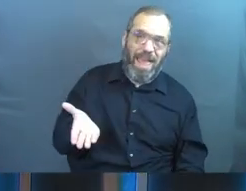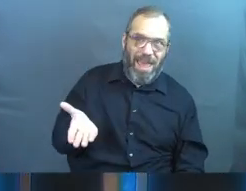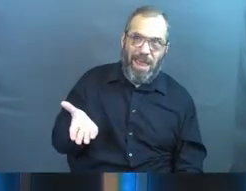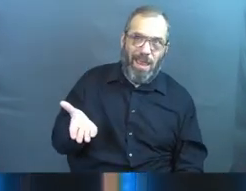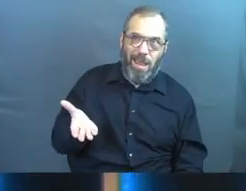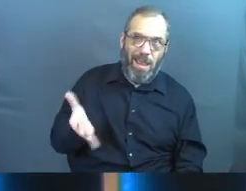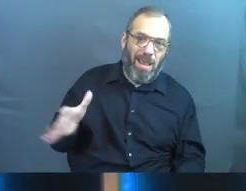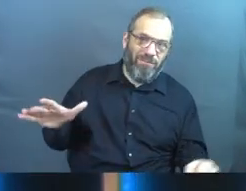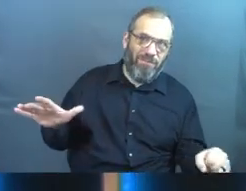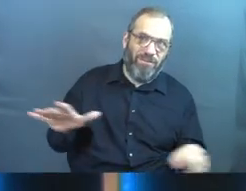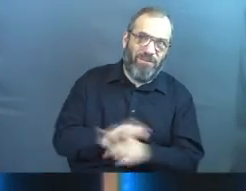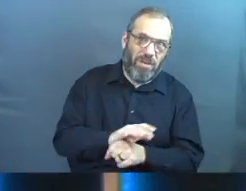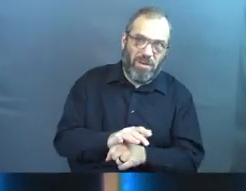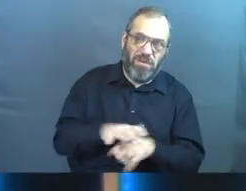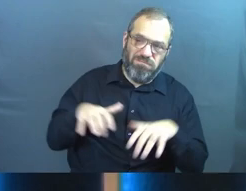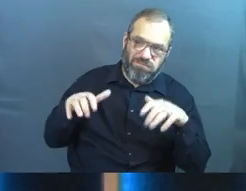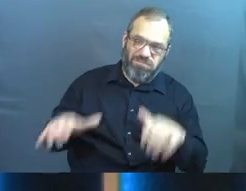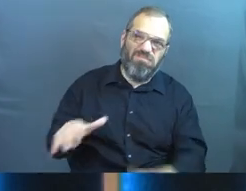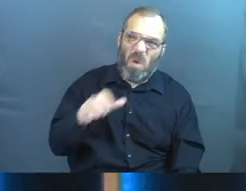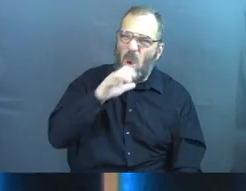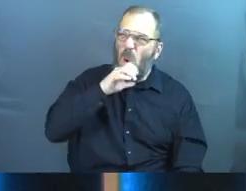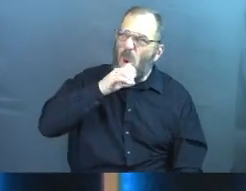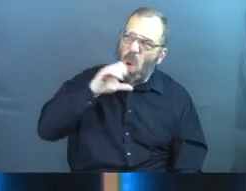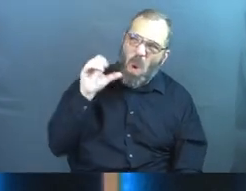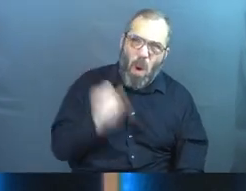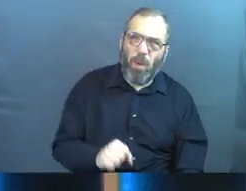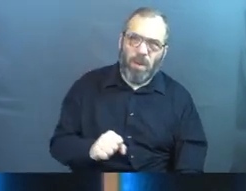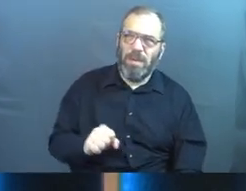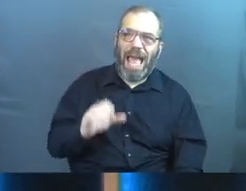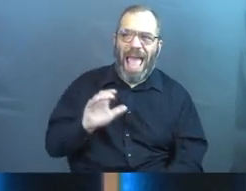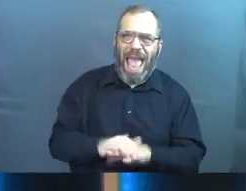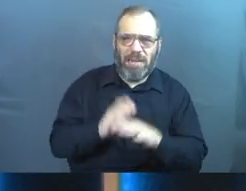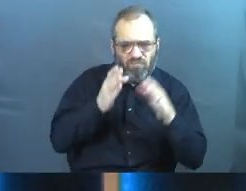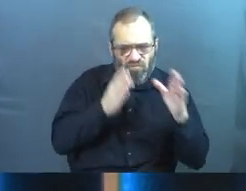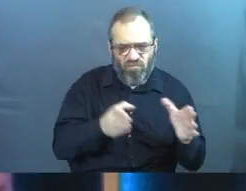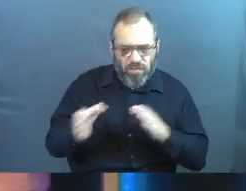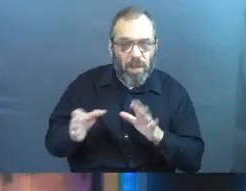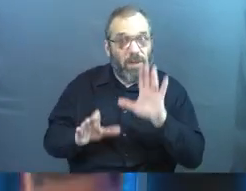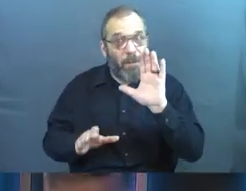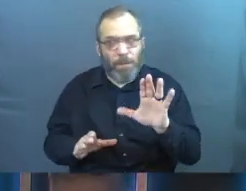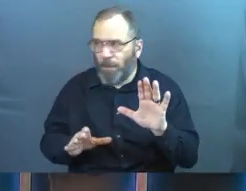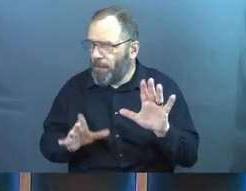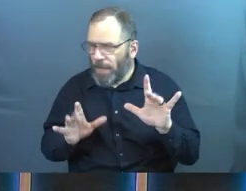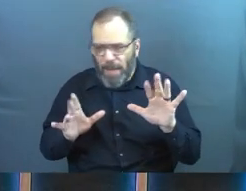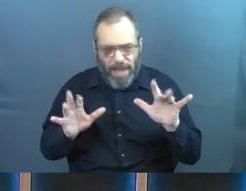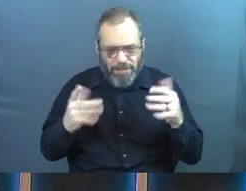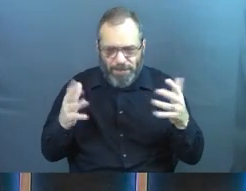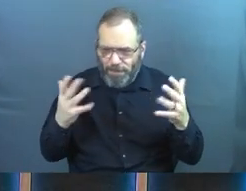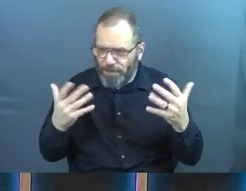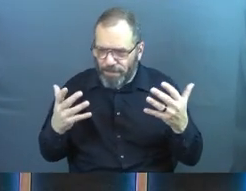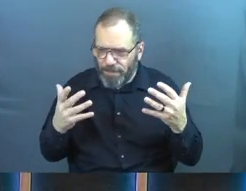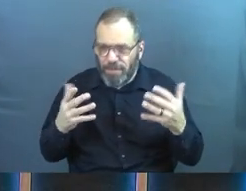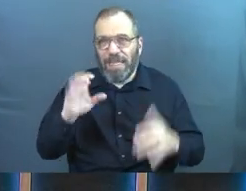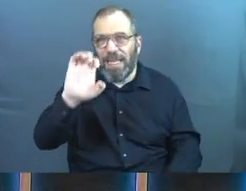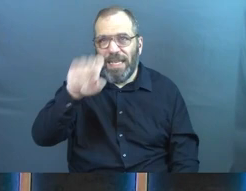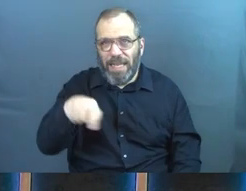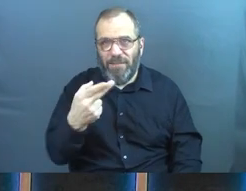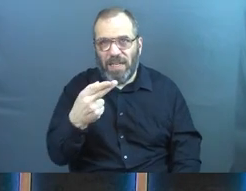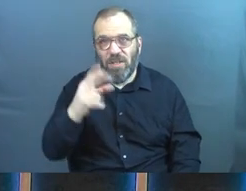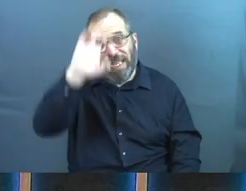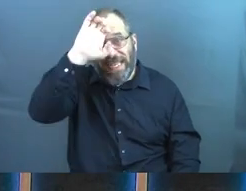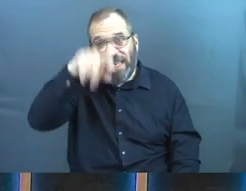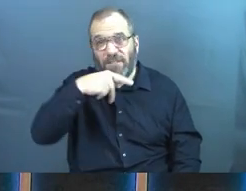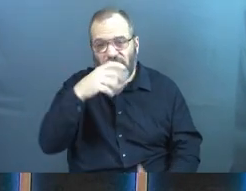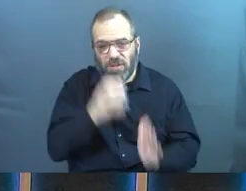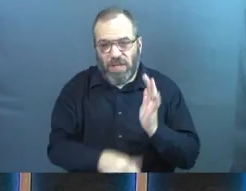well populated, and it is ancient, and it is highly organized. So this is Ephesians chapter 6 says,